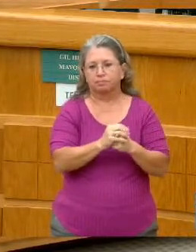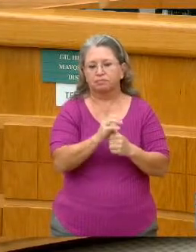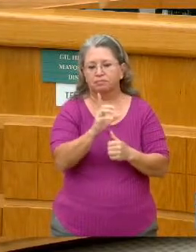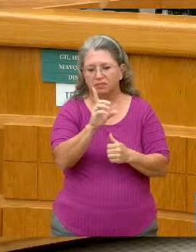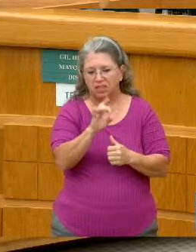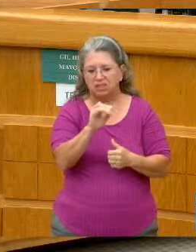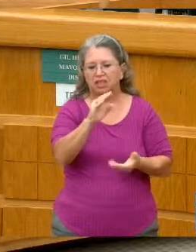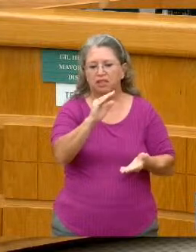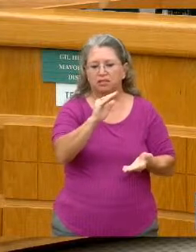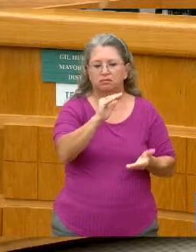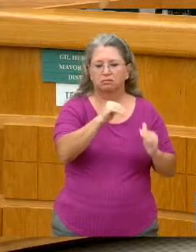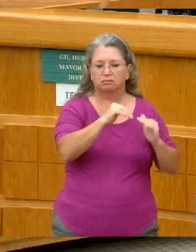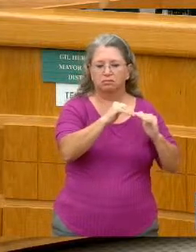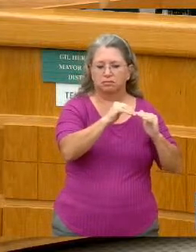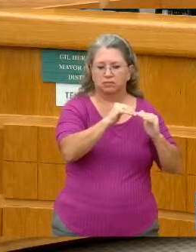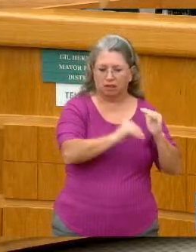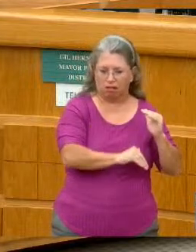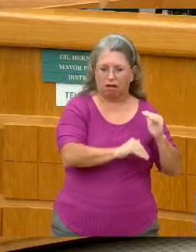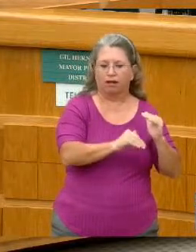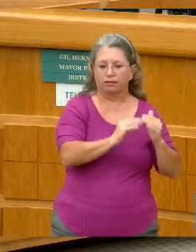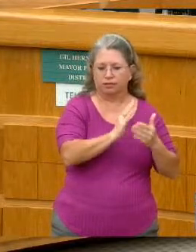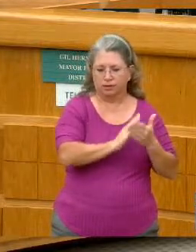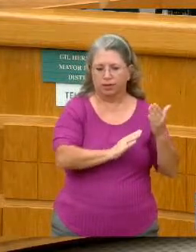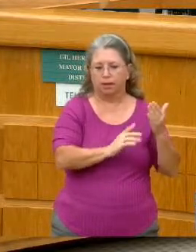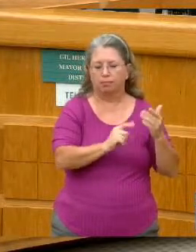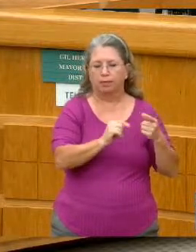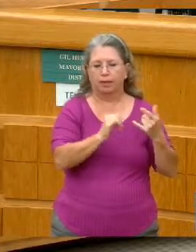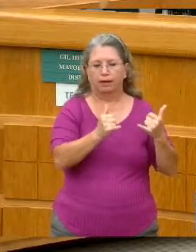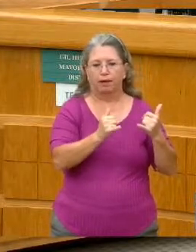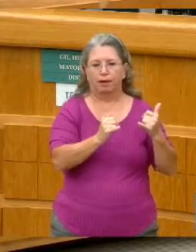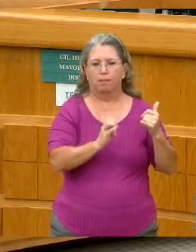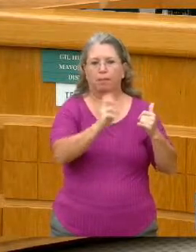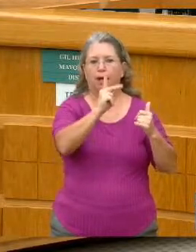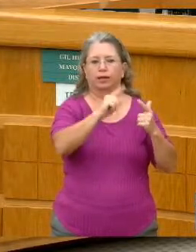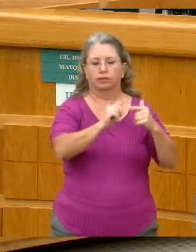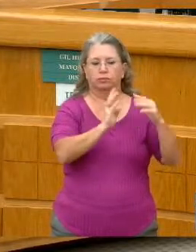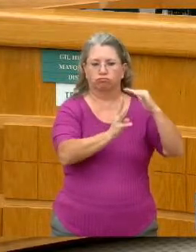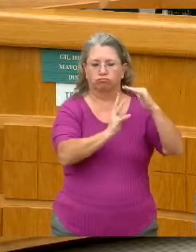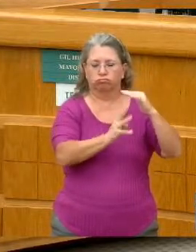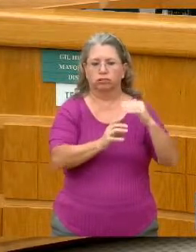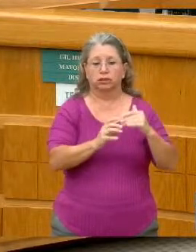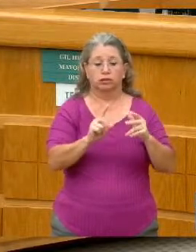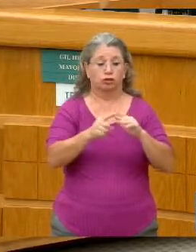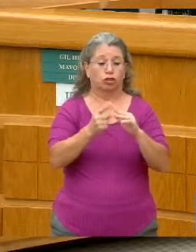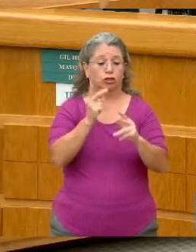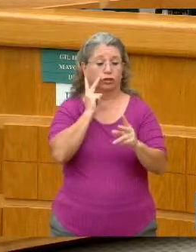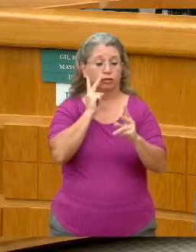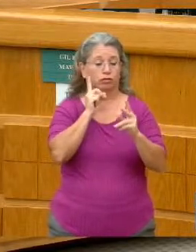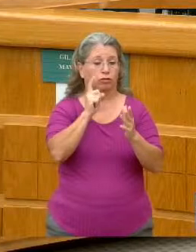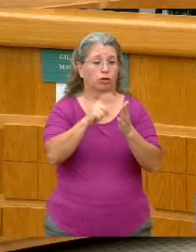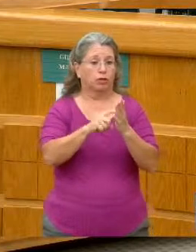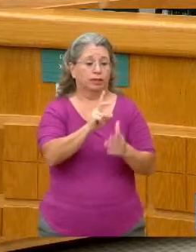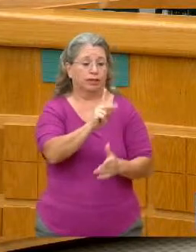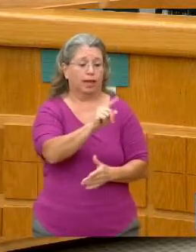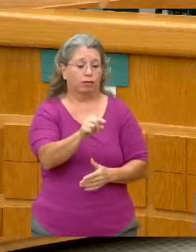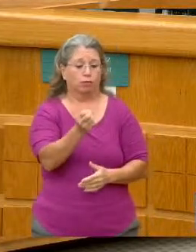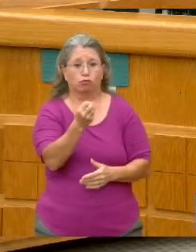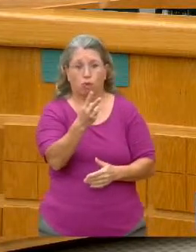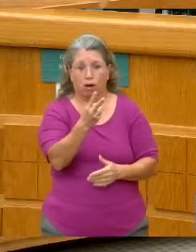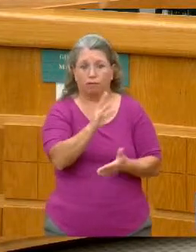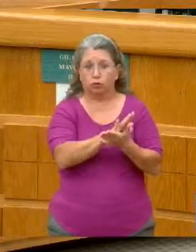the current outbreak. We're starting to see K through 12 traffic go up. We're starting to see junior traffic go up. And then